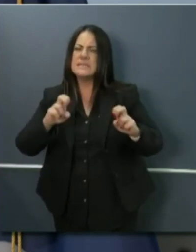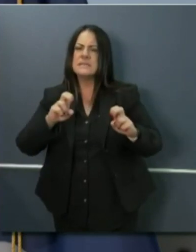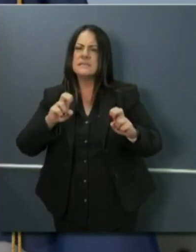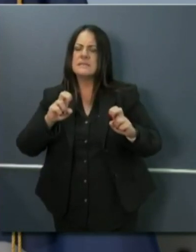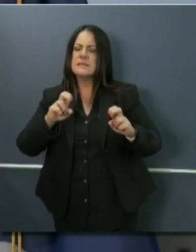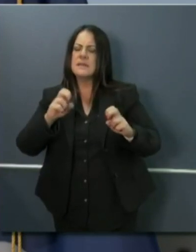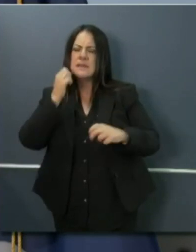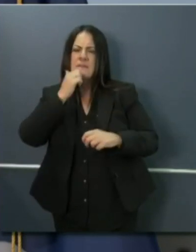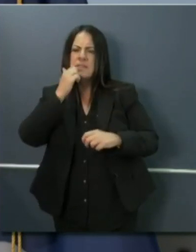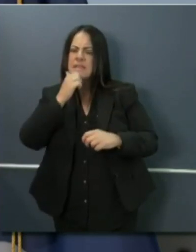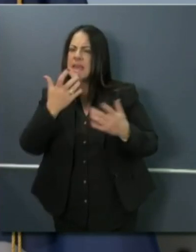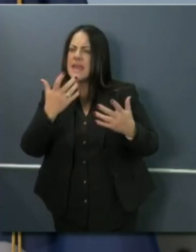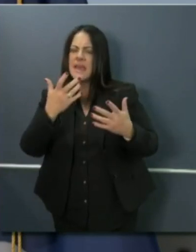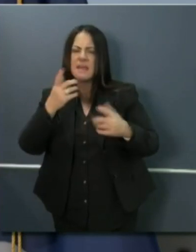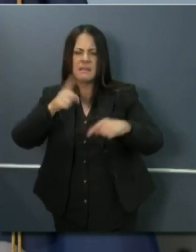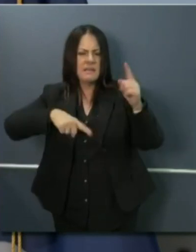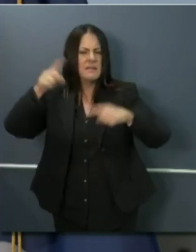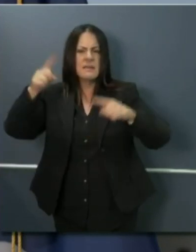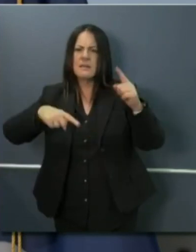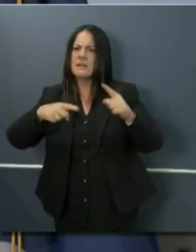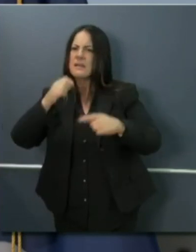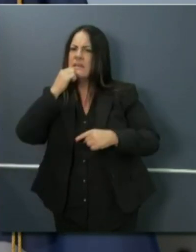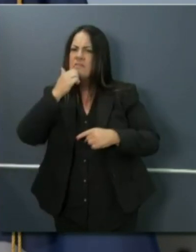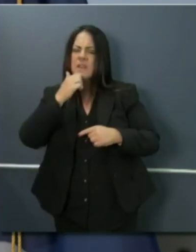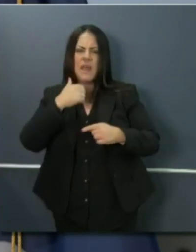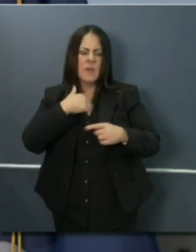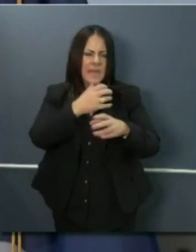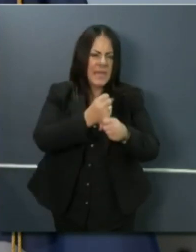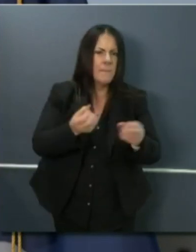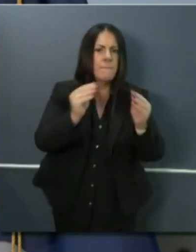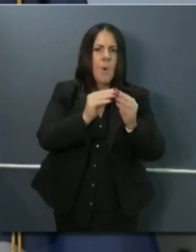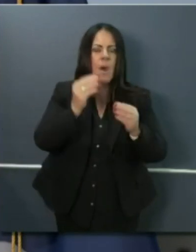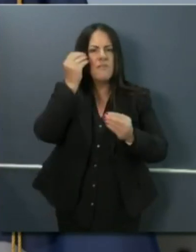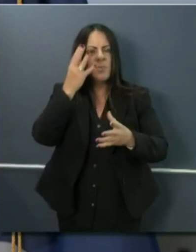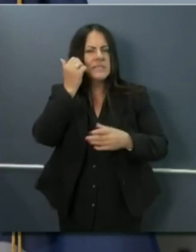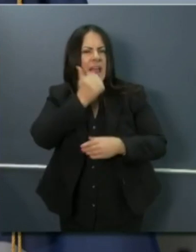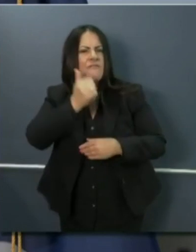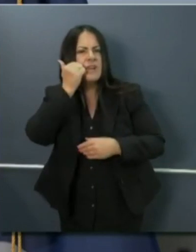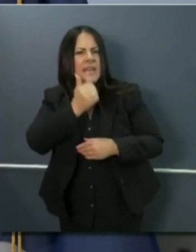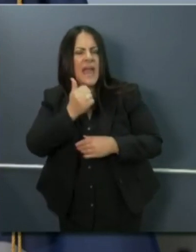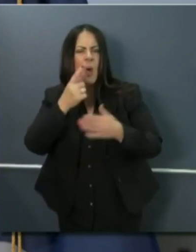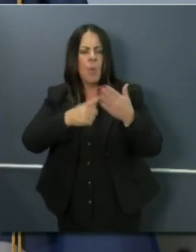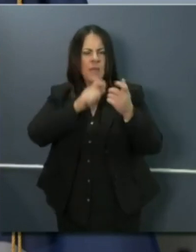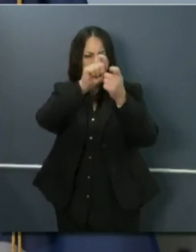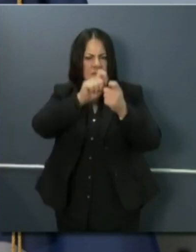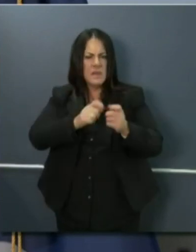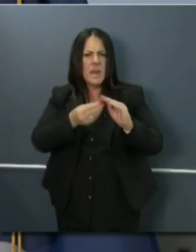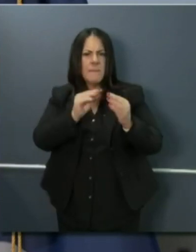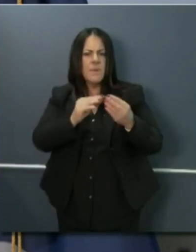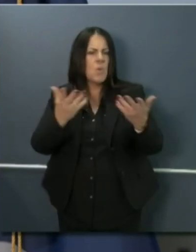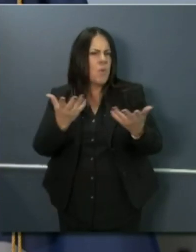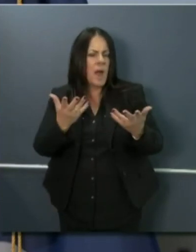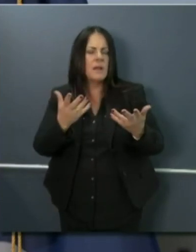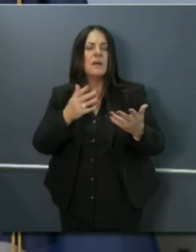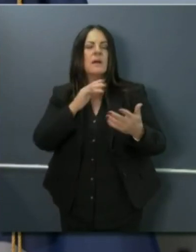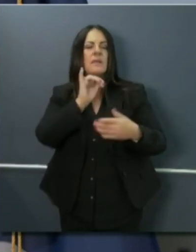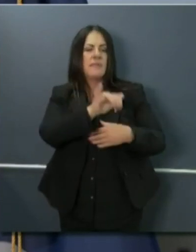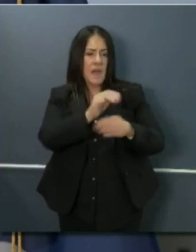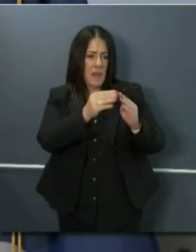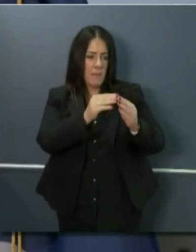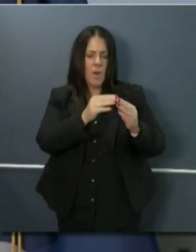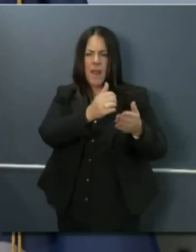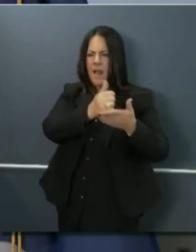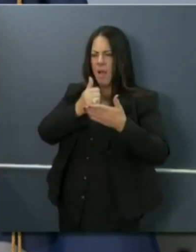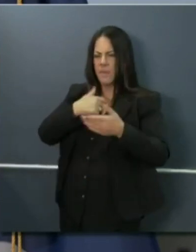very dynamic. We know that every single day we get additional information about what the actuals are that help us adjust that